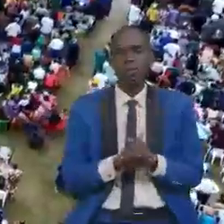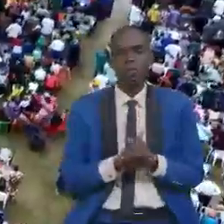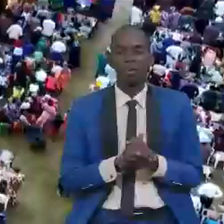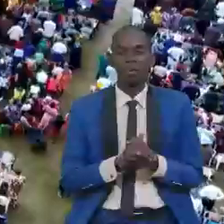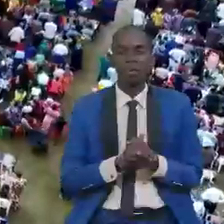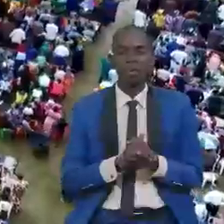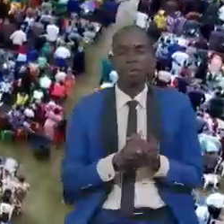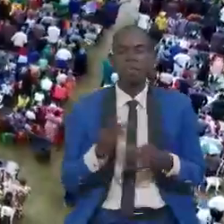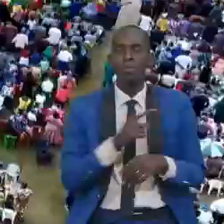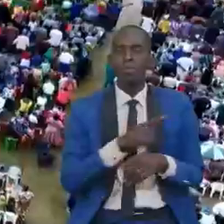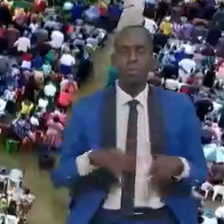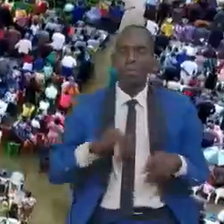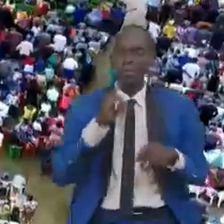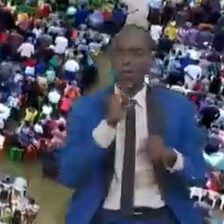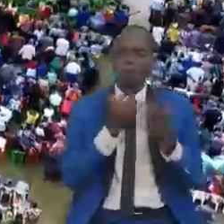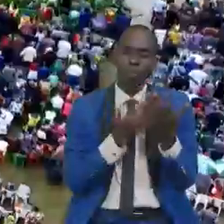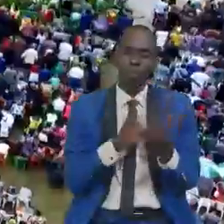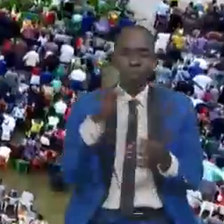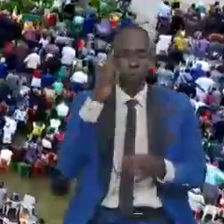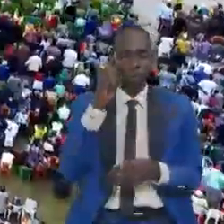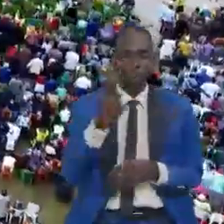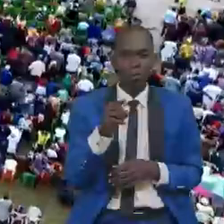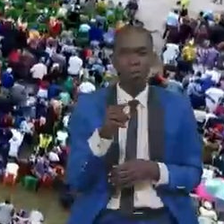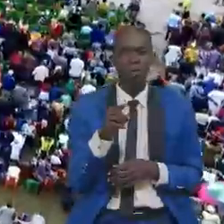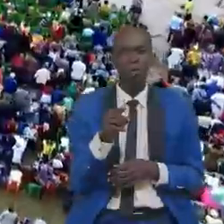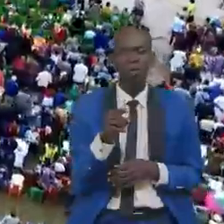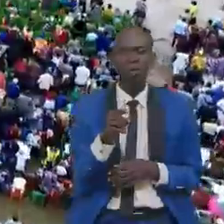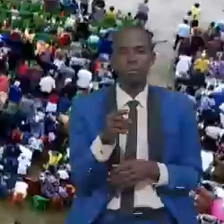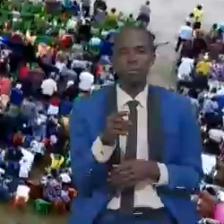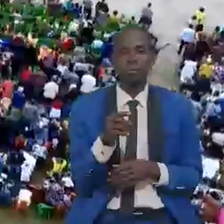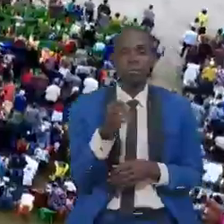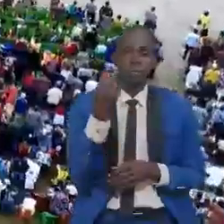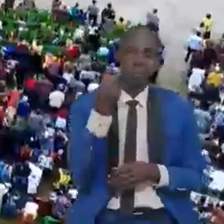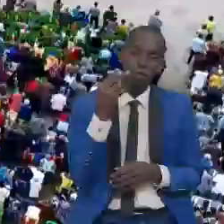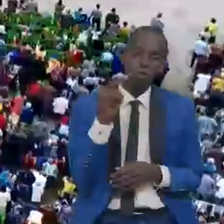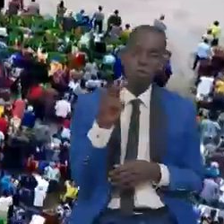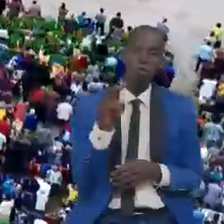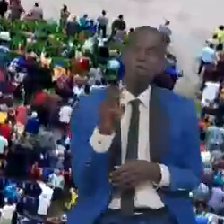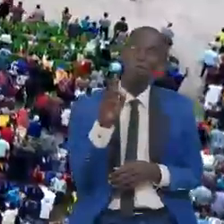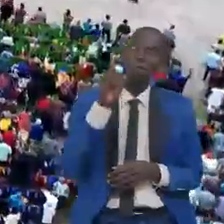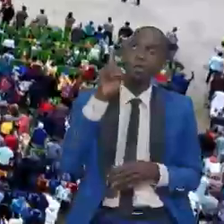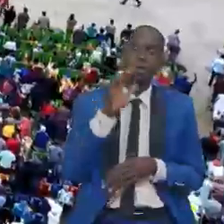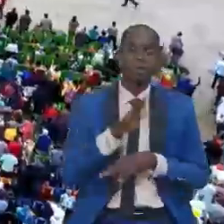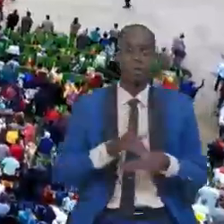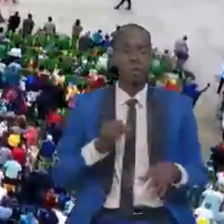the Lord is waiting for you behold he calls you